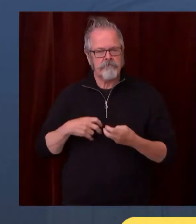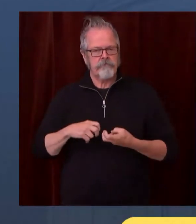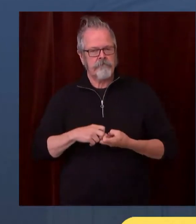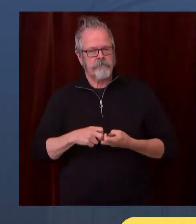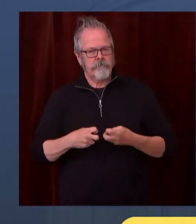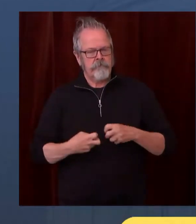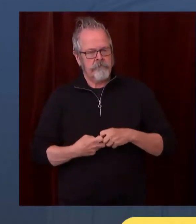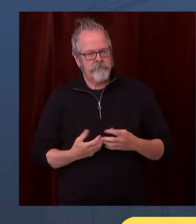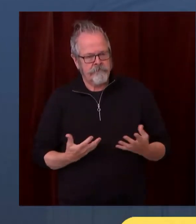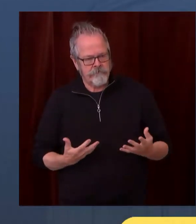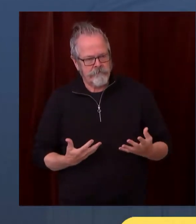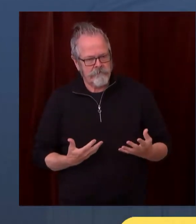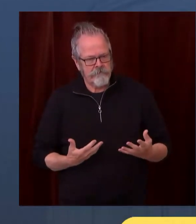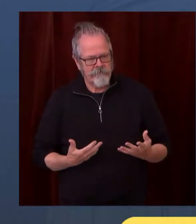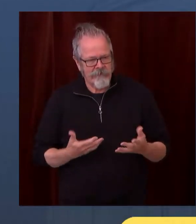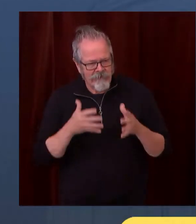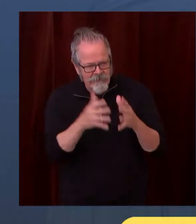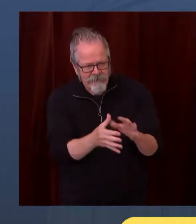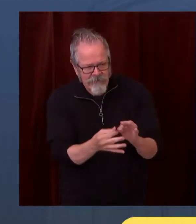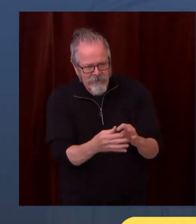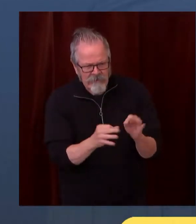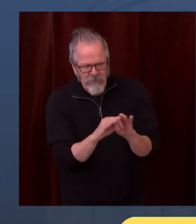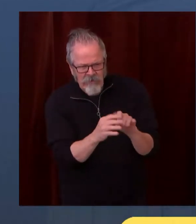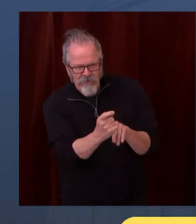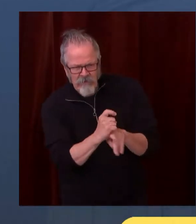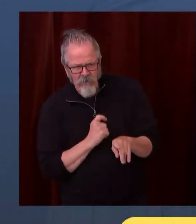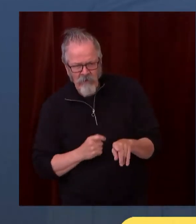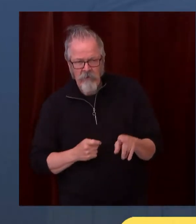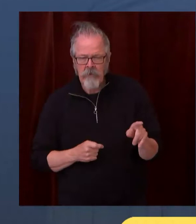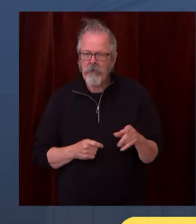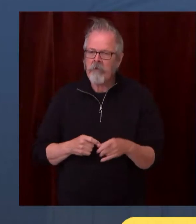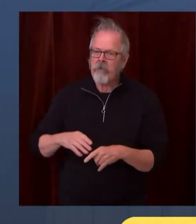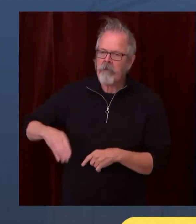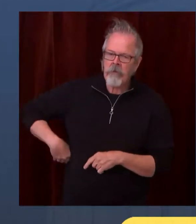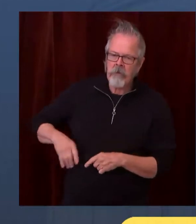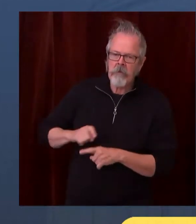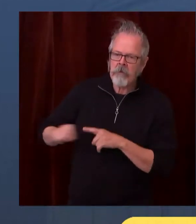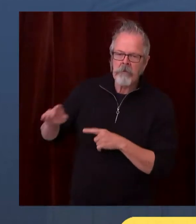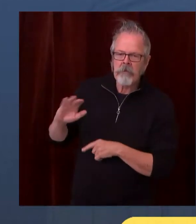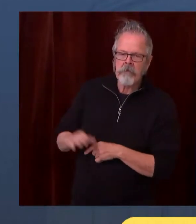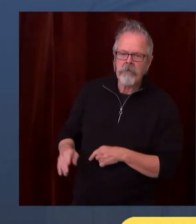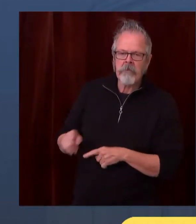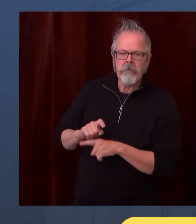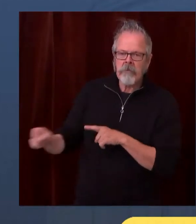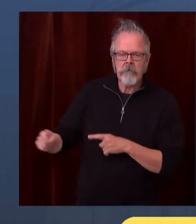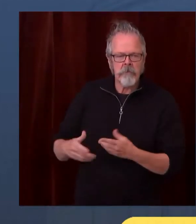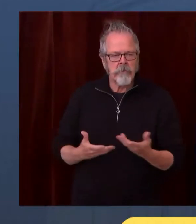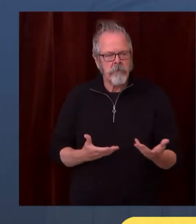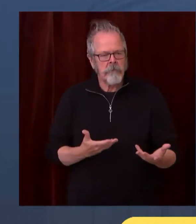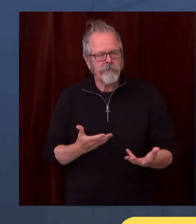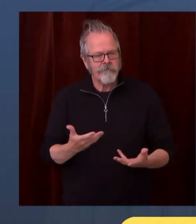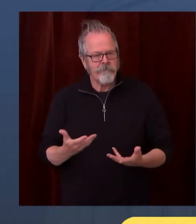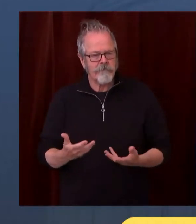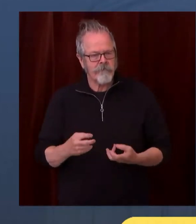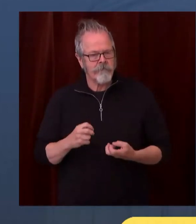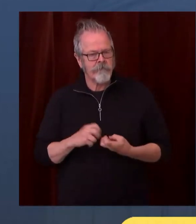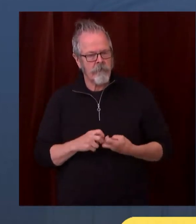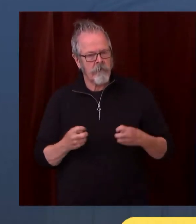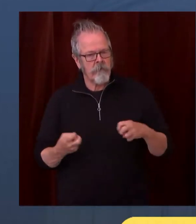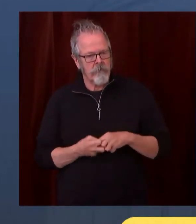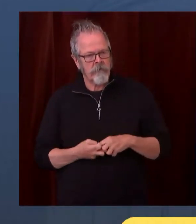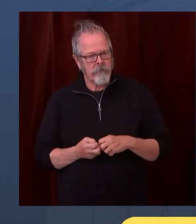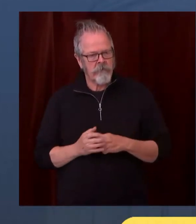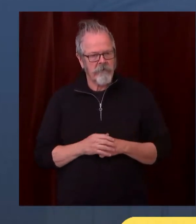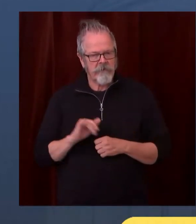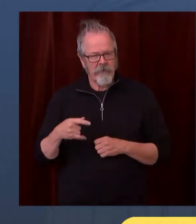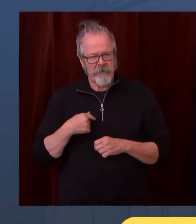in terms of that challenge with case and contact investigations. So we are asking people to please return those